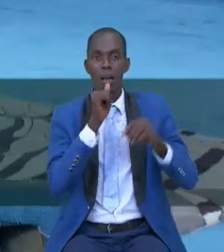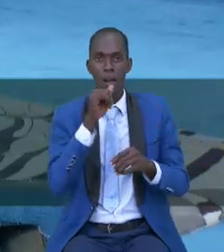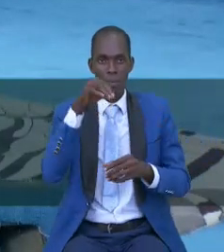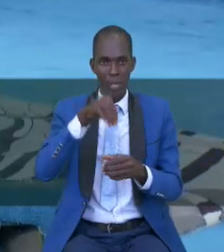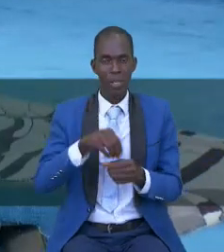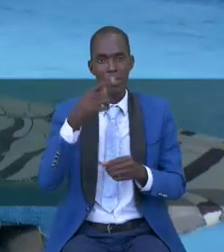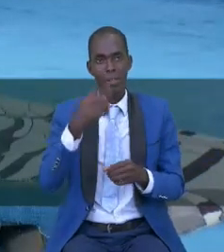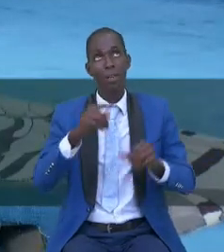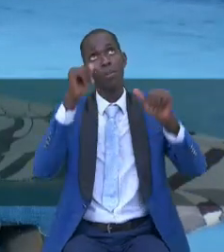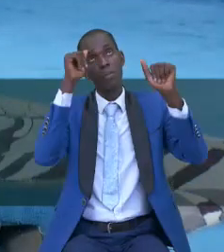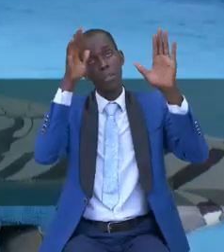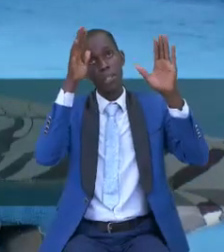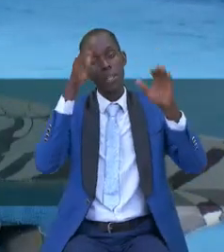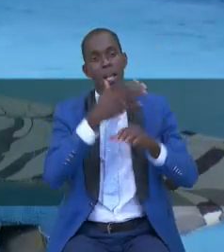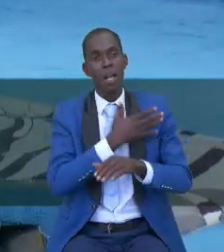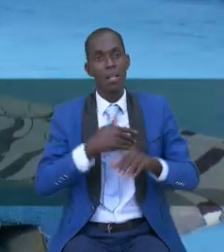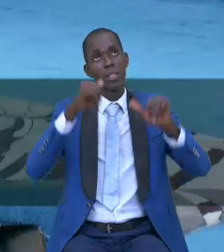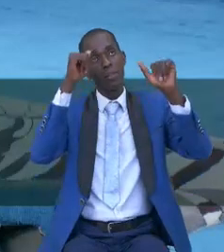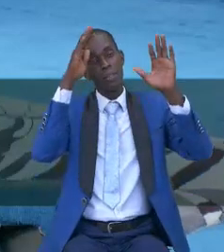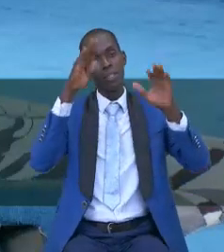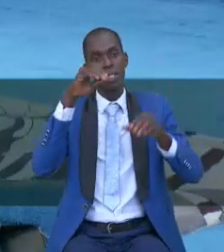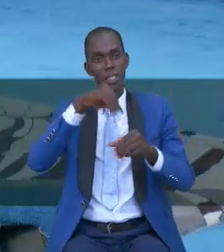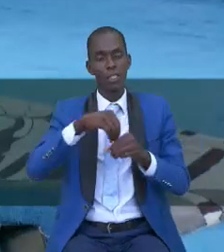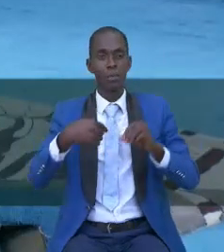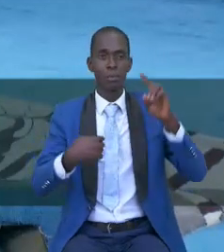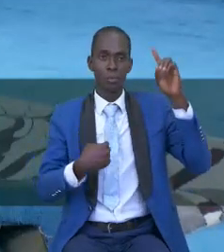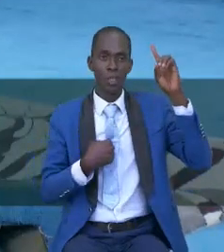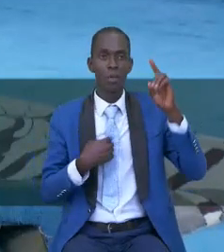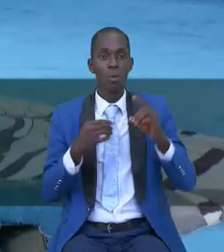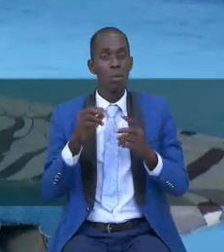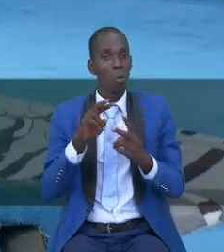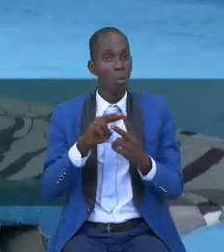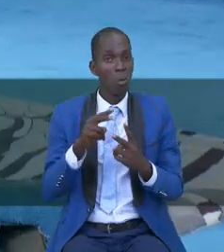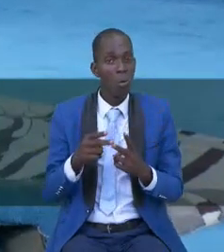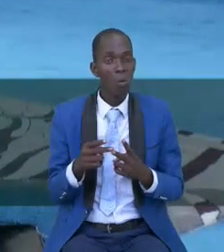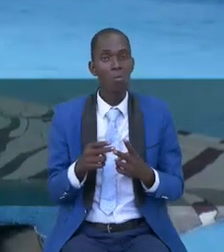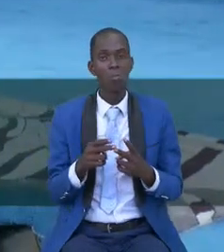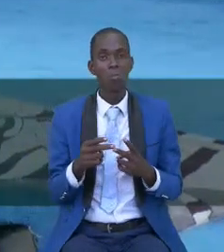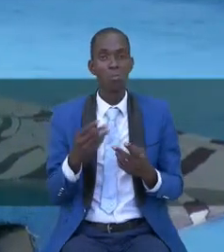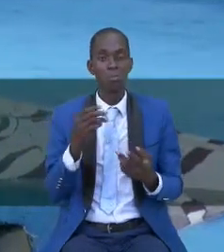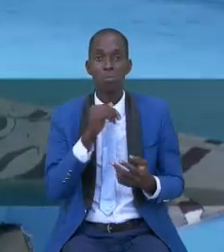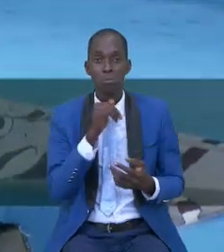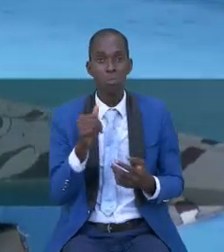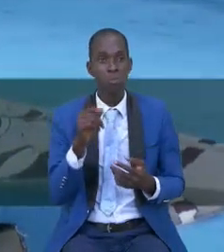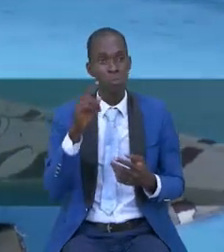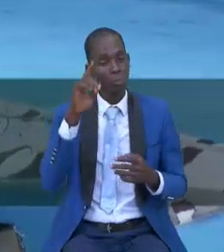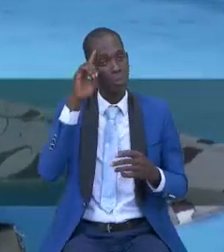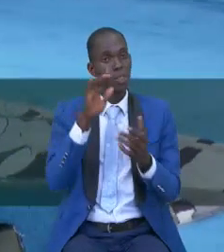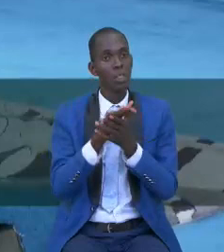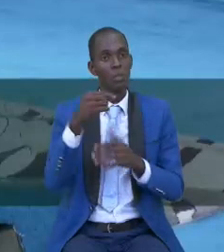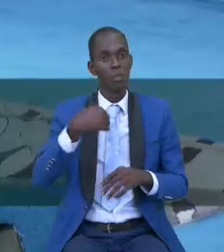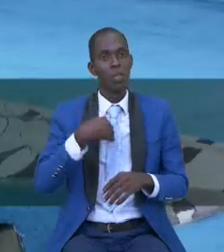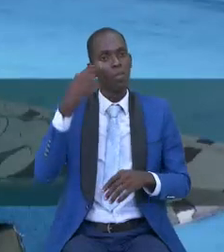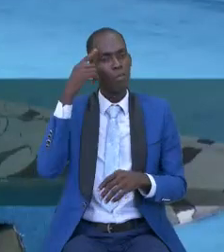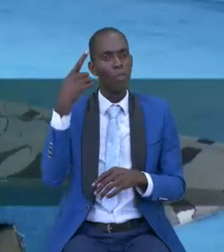am in the Father and the Father in me, or else believe me for the very